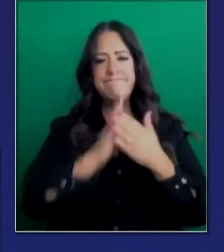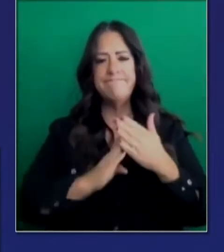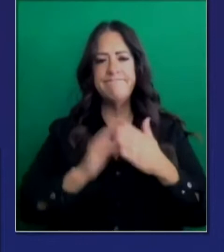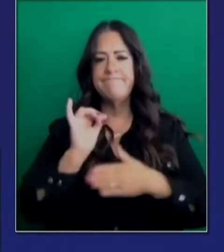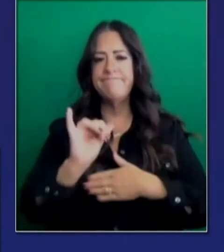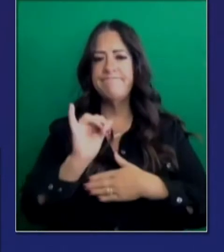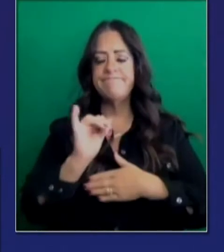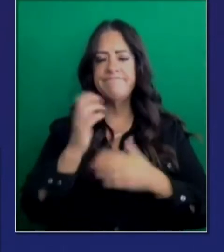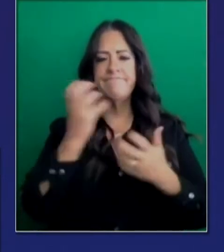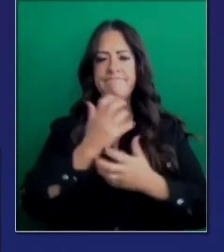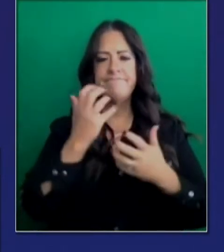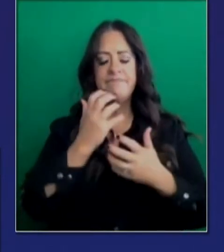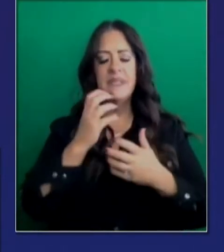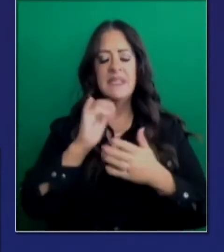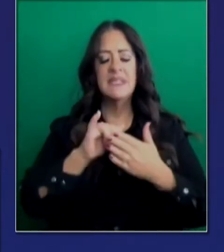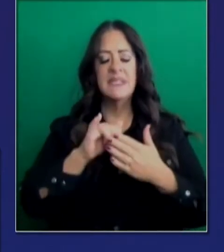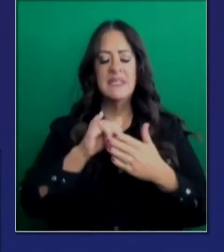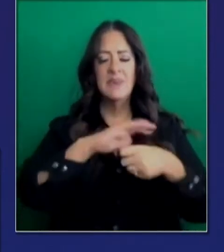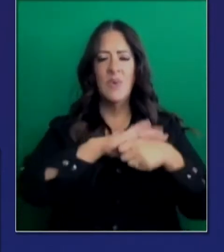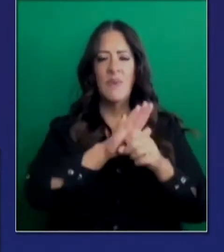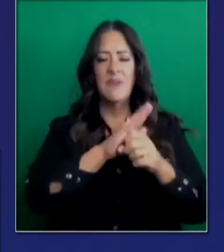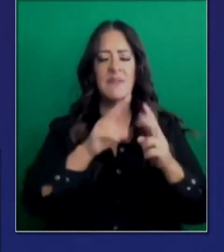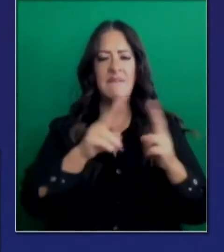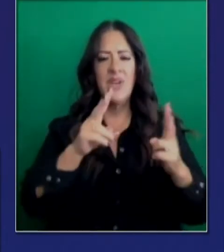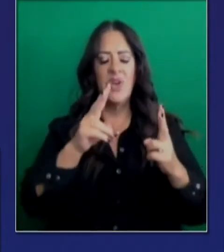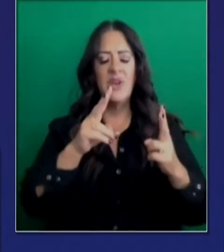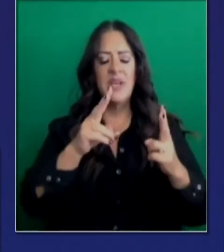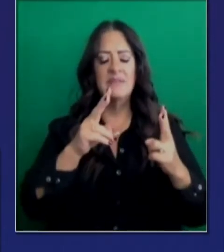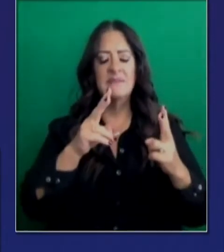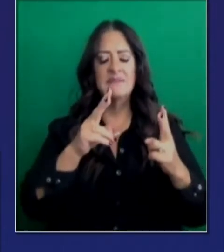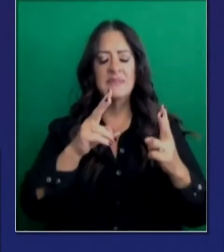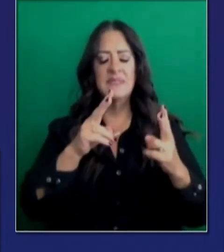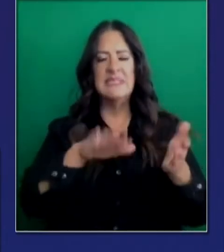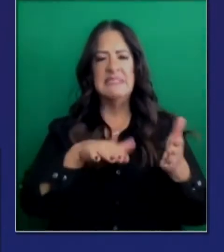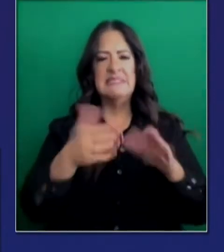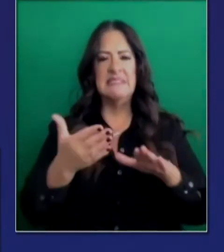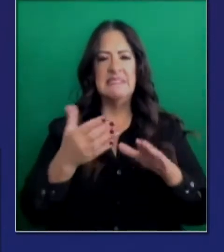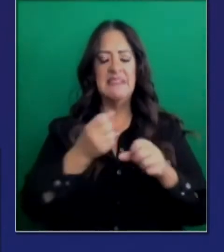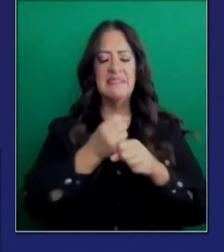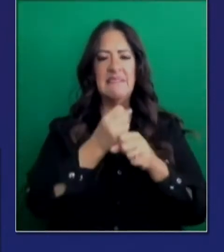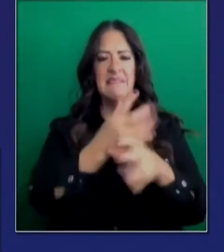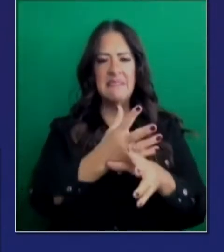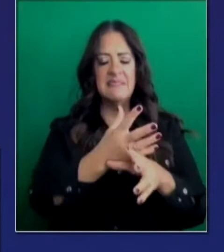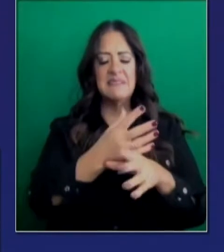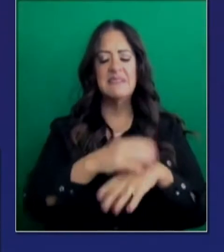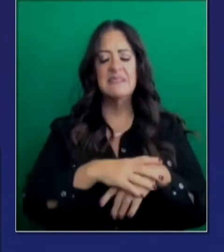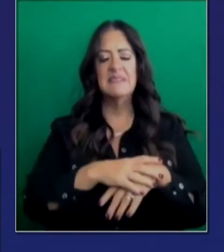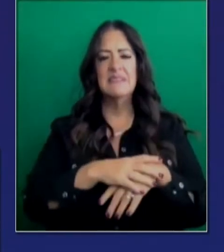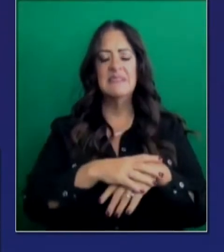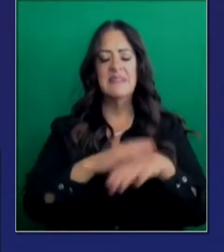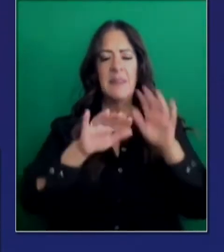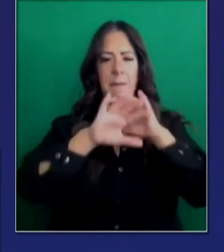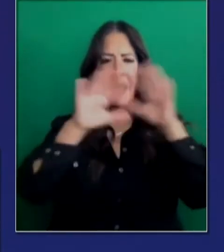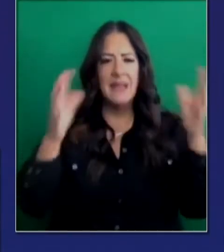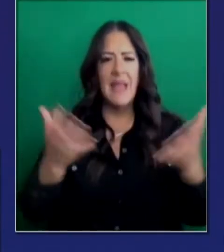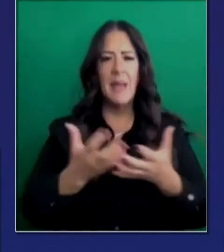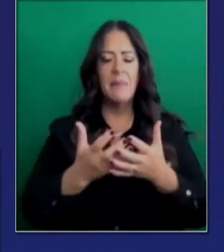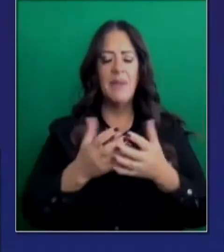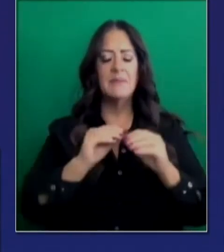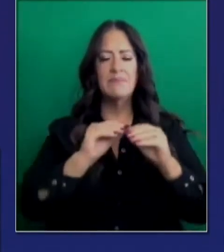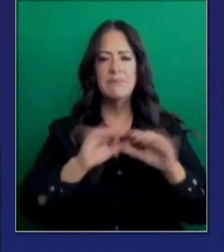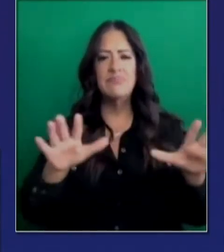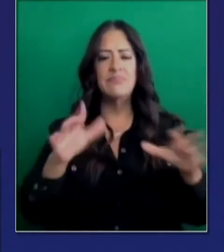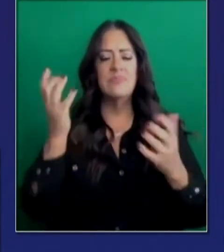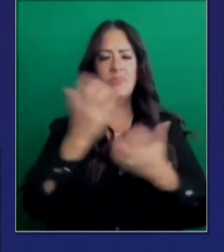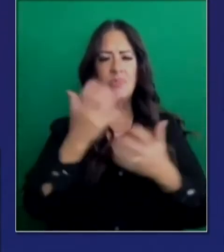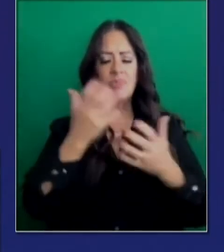disease, how deadly this pandemic remains. I noted a few weeks back and it got a little bit of attention, understandably